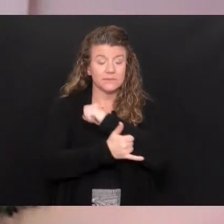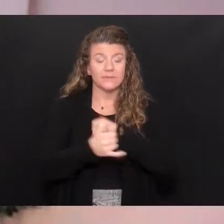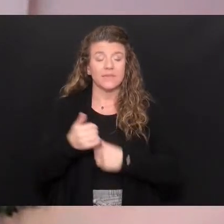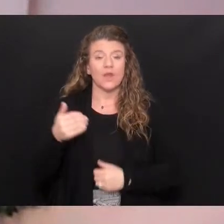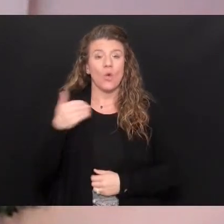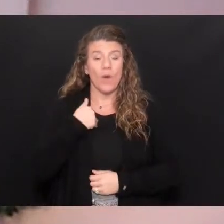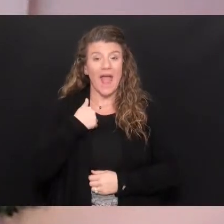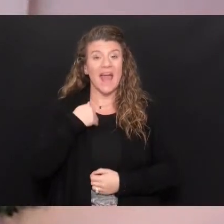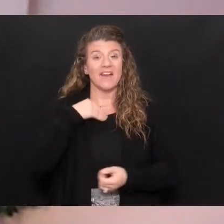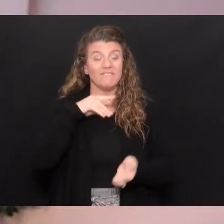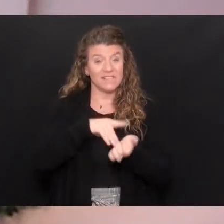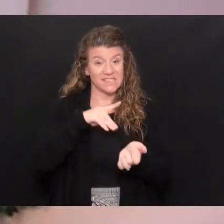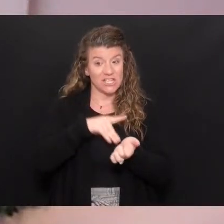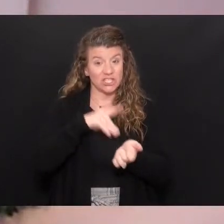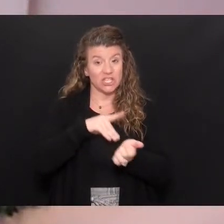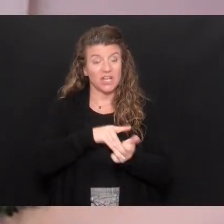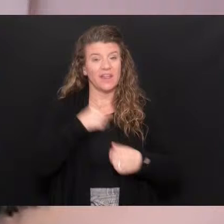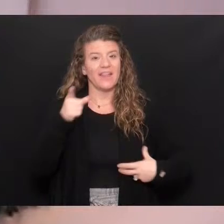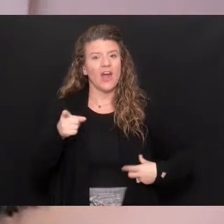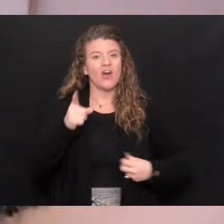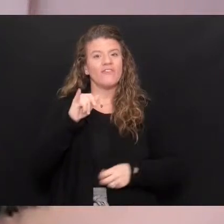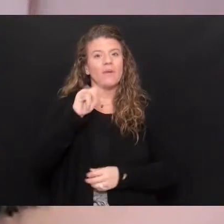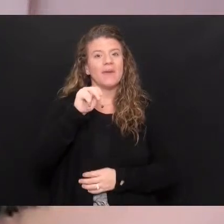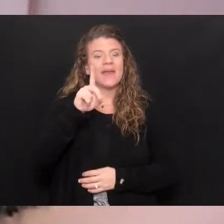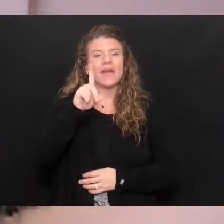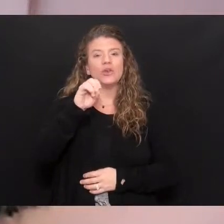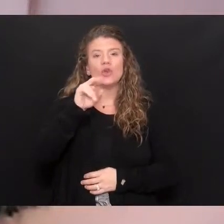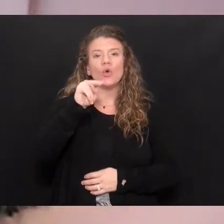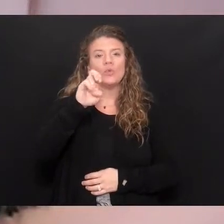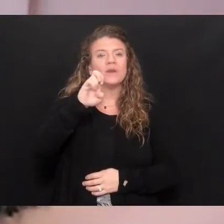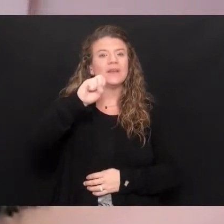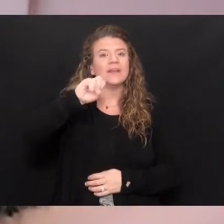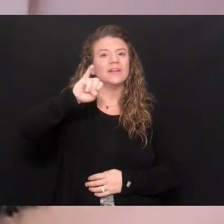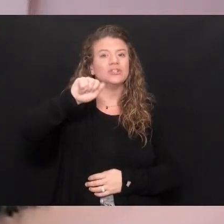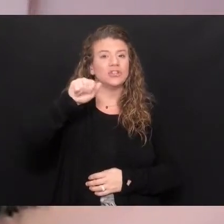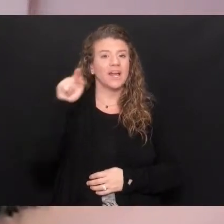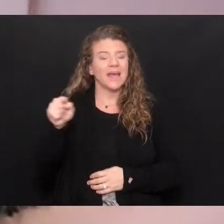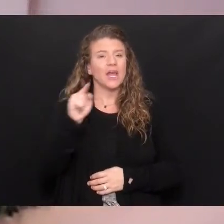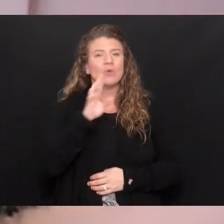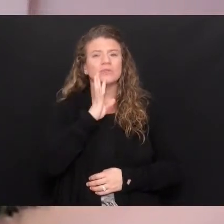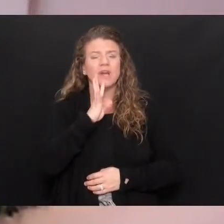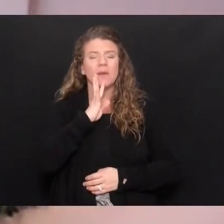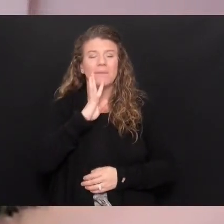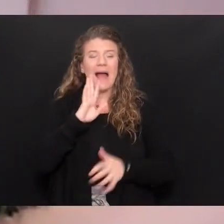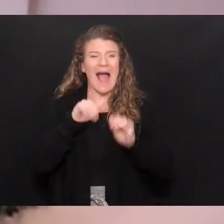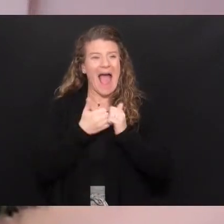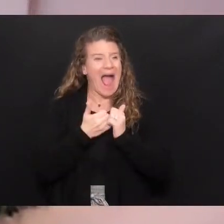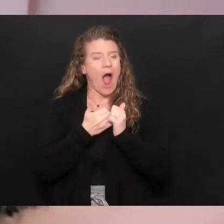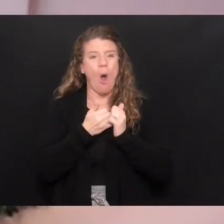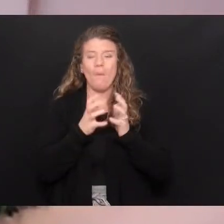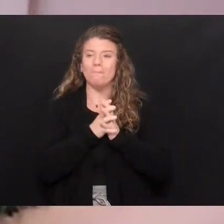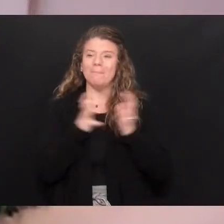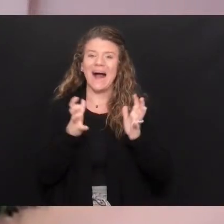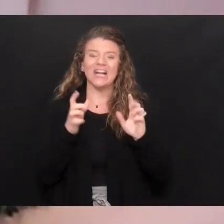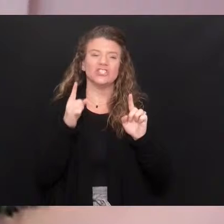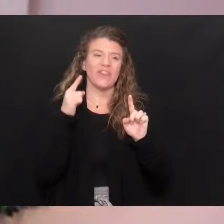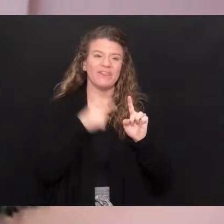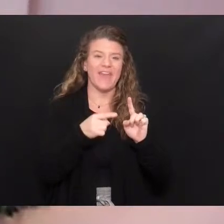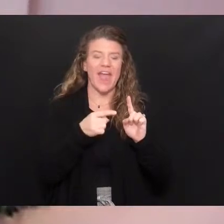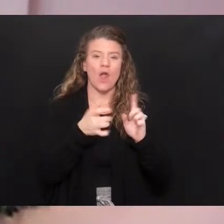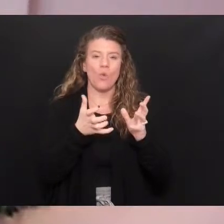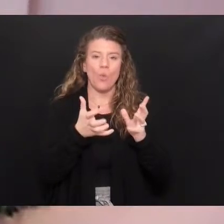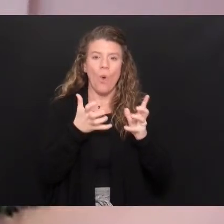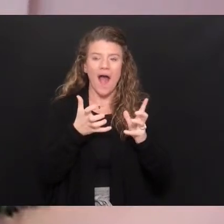a physician from Indonesia that was talking about how desperately they would love to